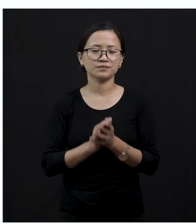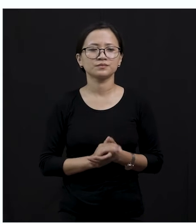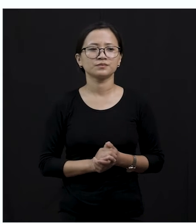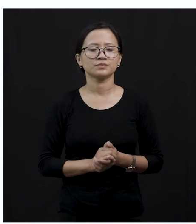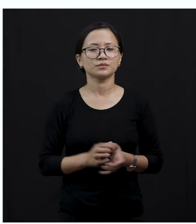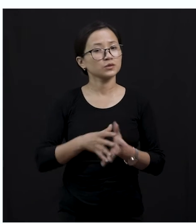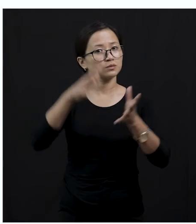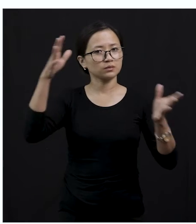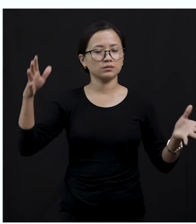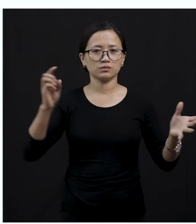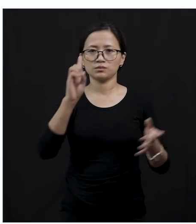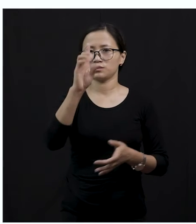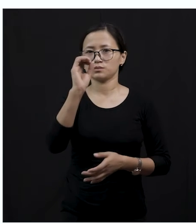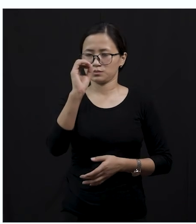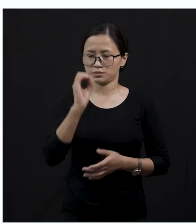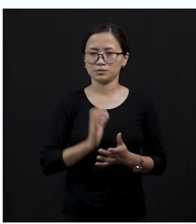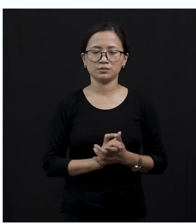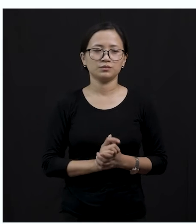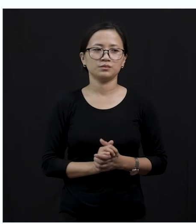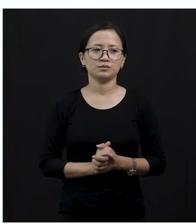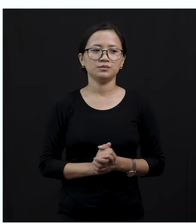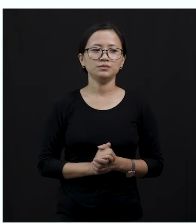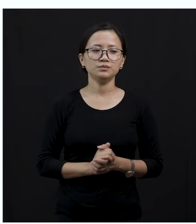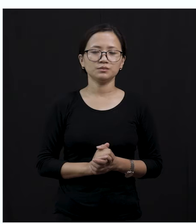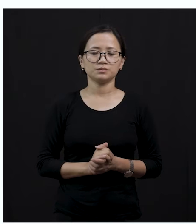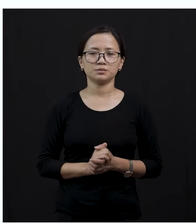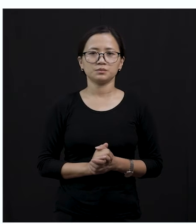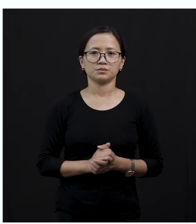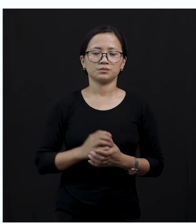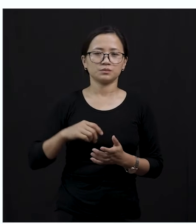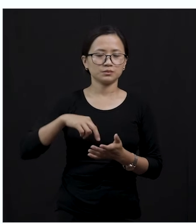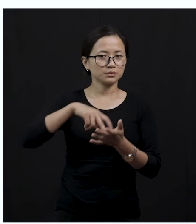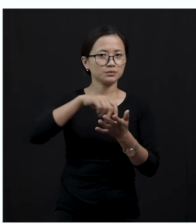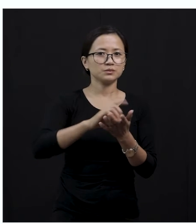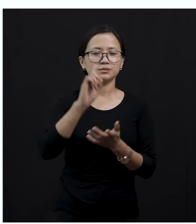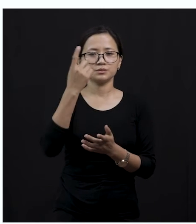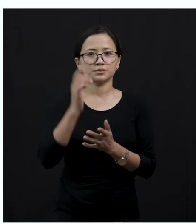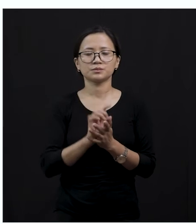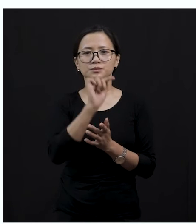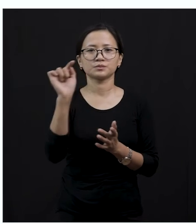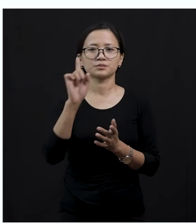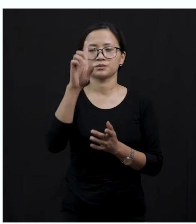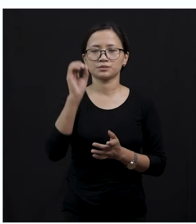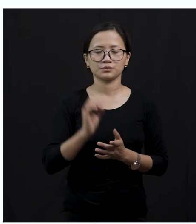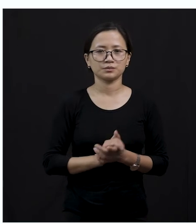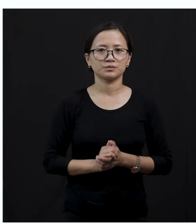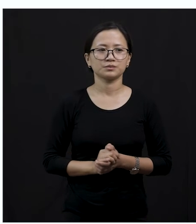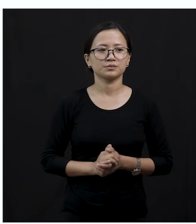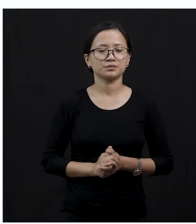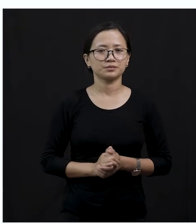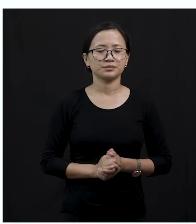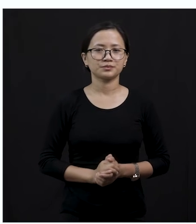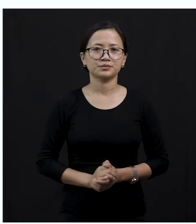And here, the biggest number is 10. So, Tom walked from 1 to 10.